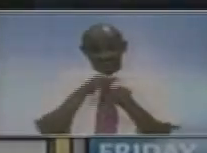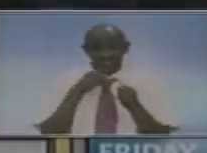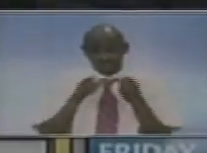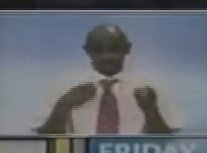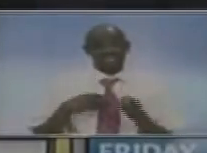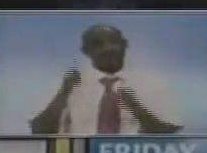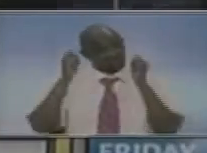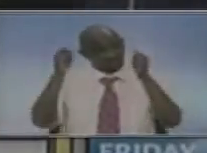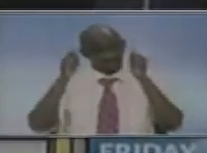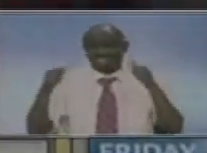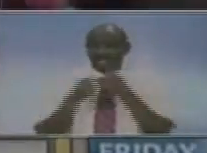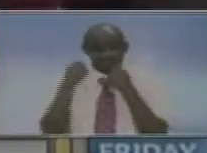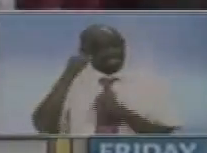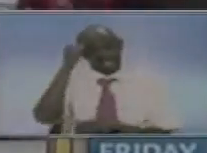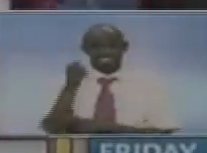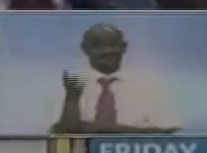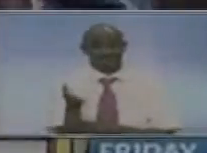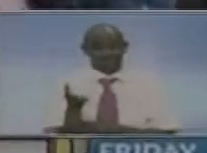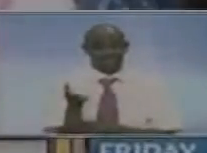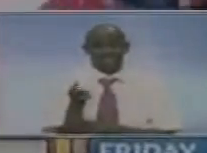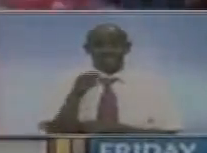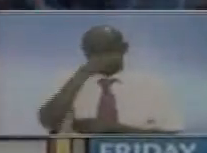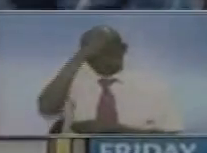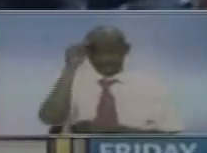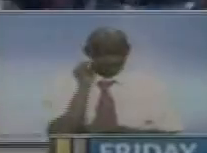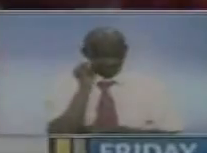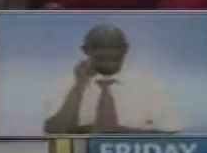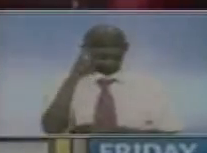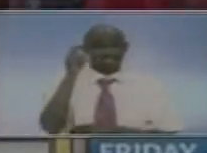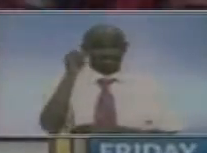protests across Kajiado. Najma Ismail, KTN Friday Briefing.